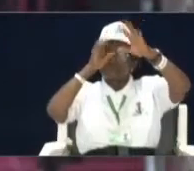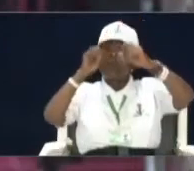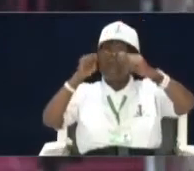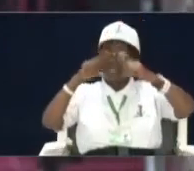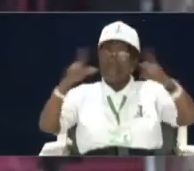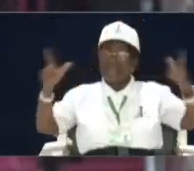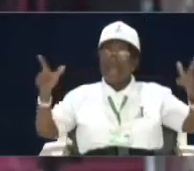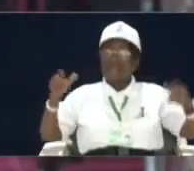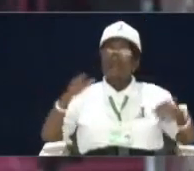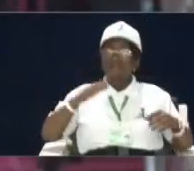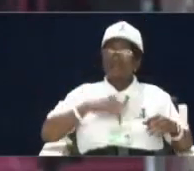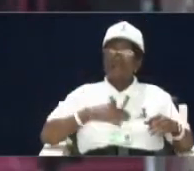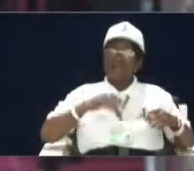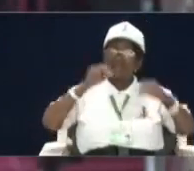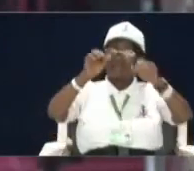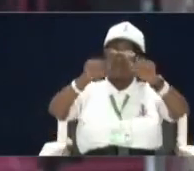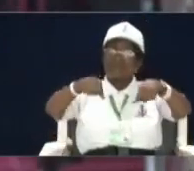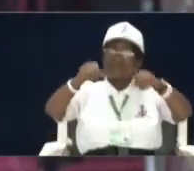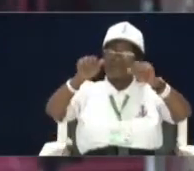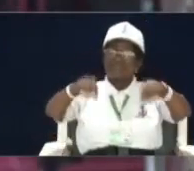enlarge my capacity